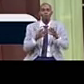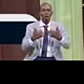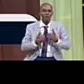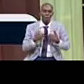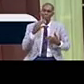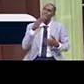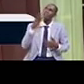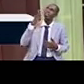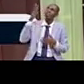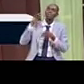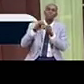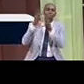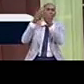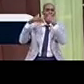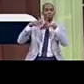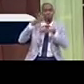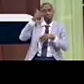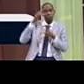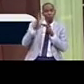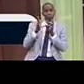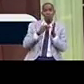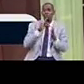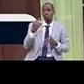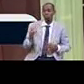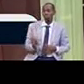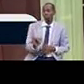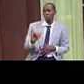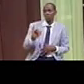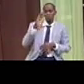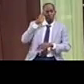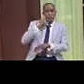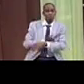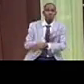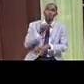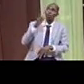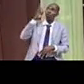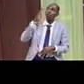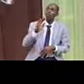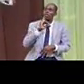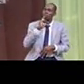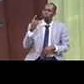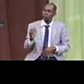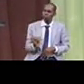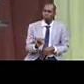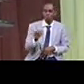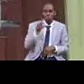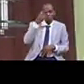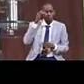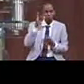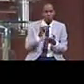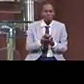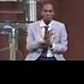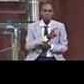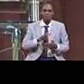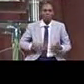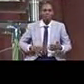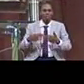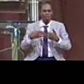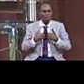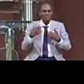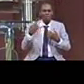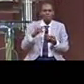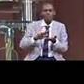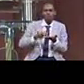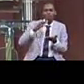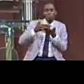he's eternal. The Son of God, eternal. And because of that, he had that glory before any angel